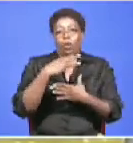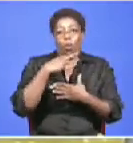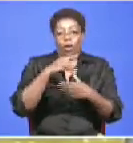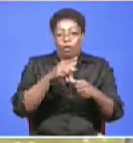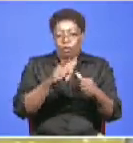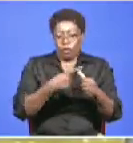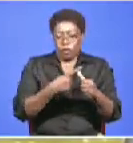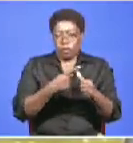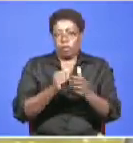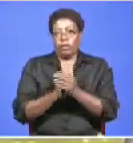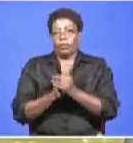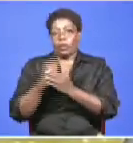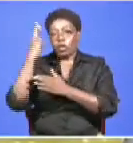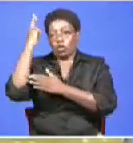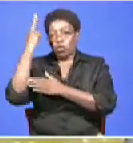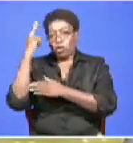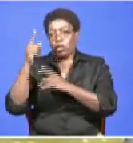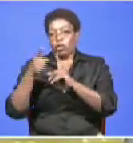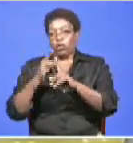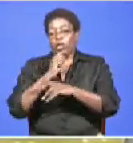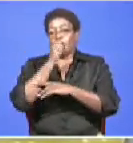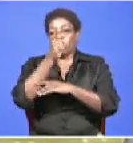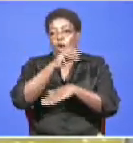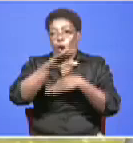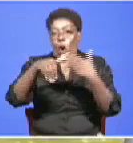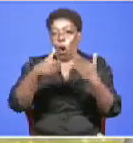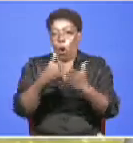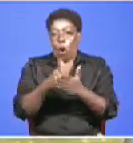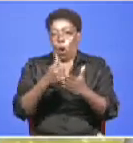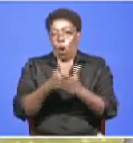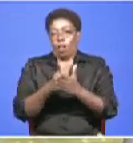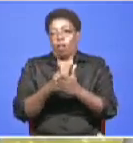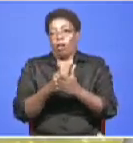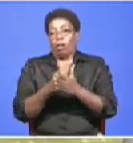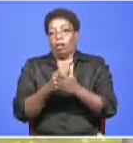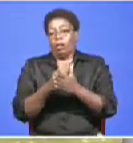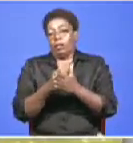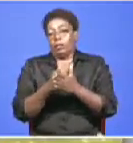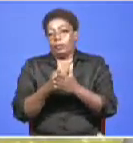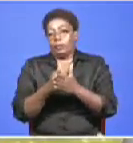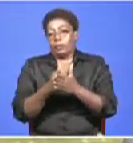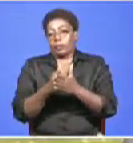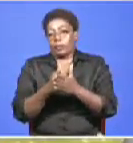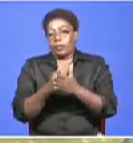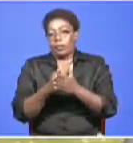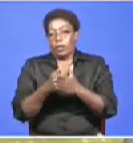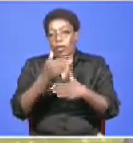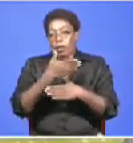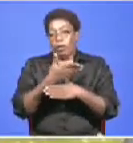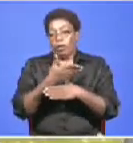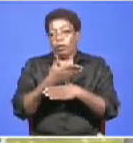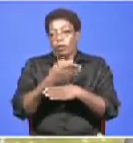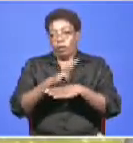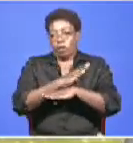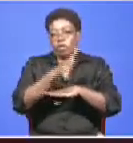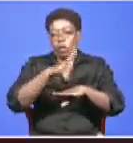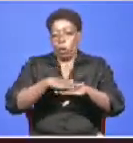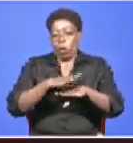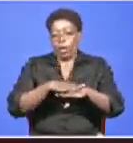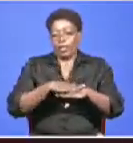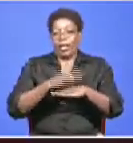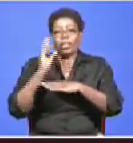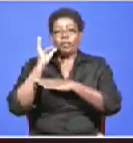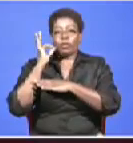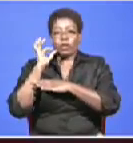the purpose of that rinse is to ensure that all the pathogens or potential pathogens that are on the fruits and vegetables are killed.